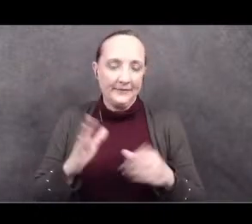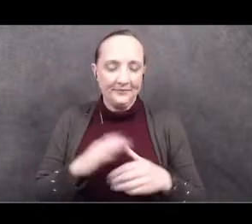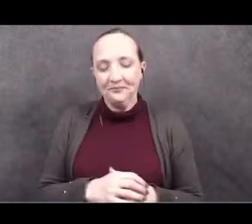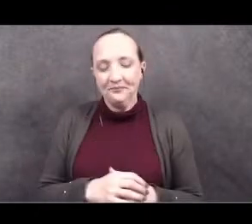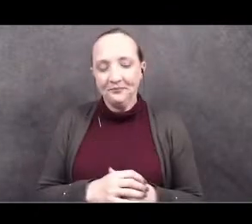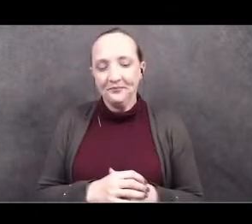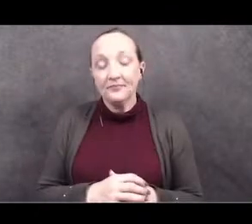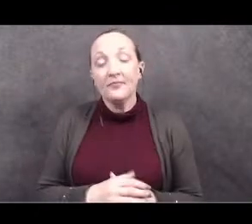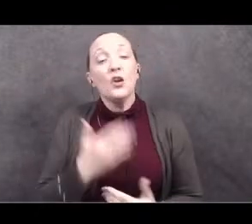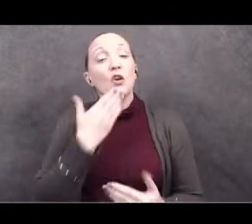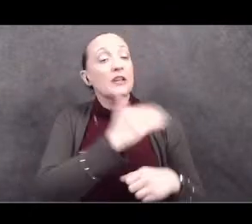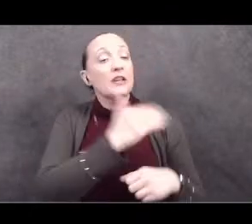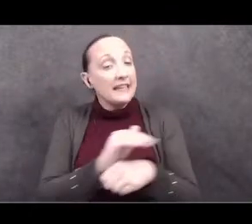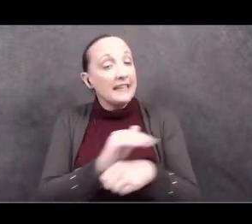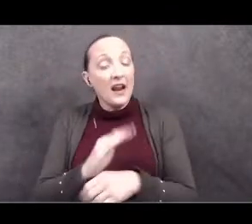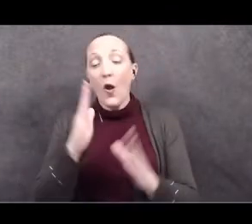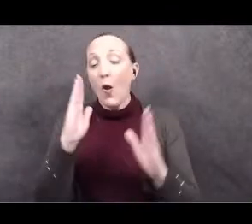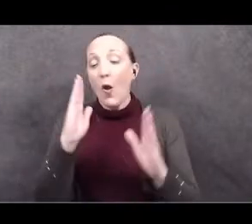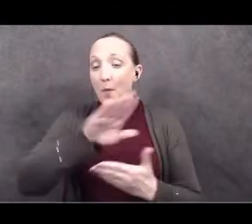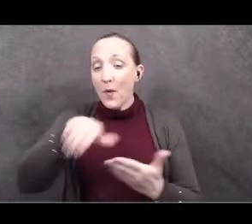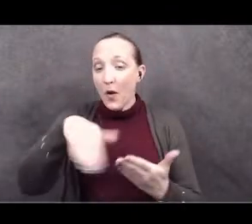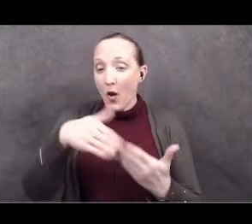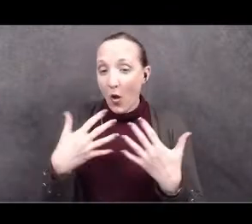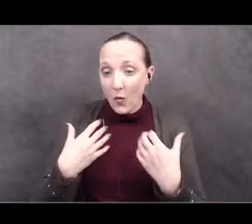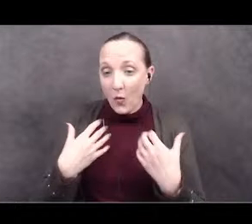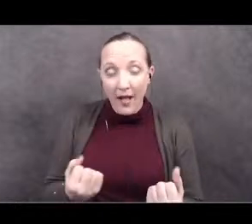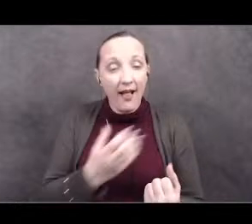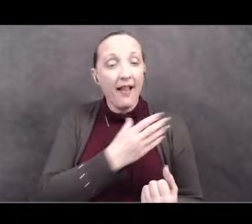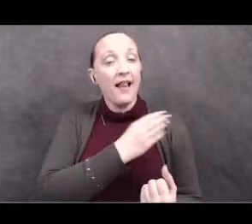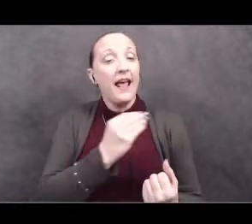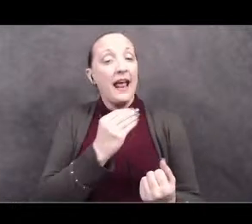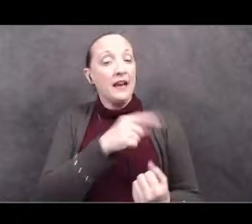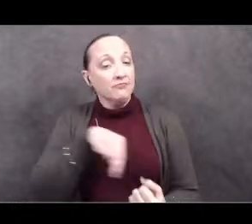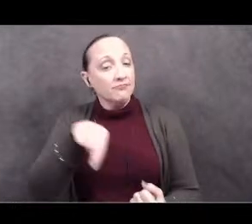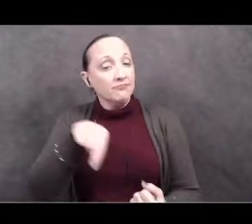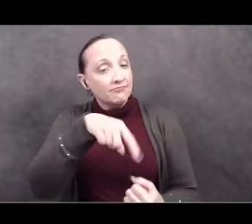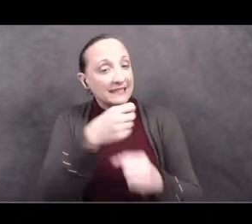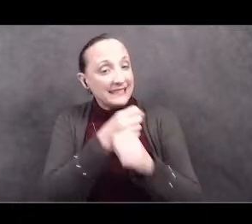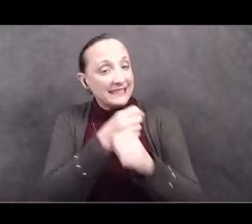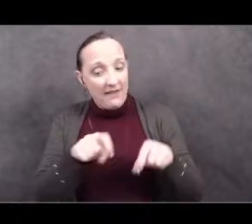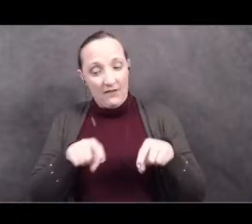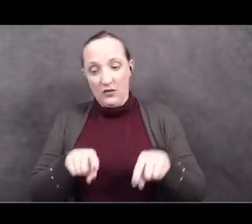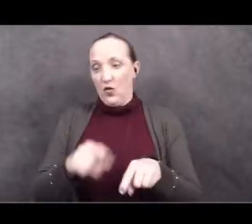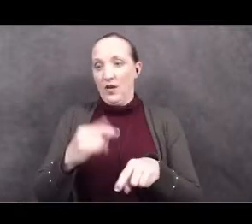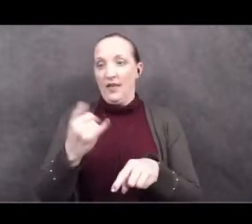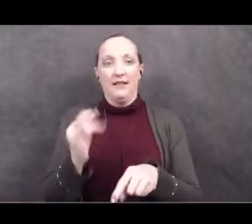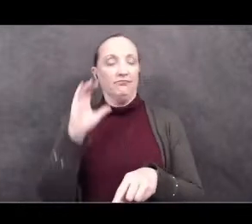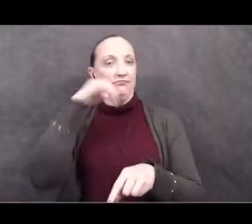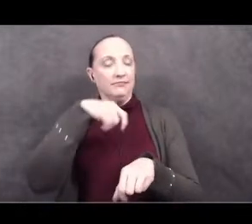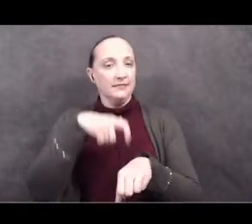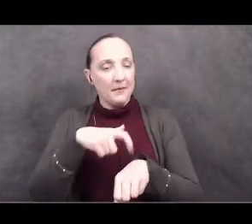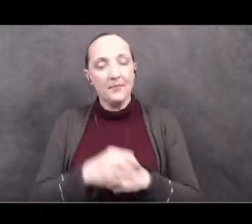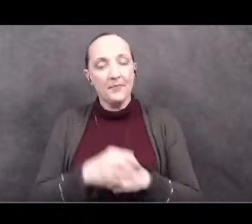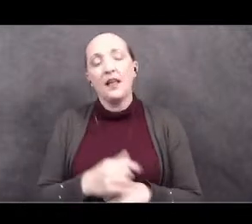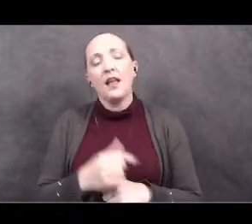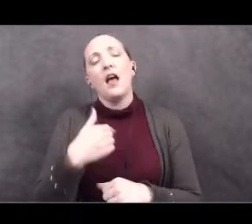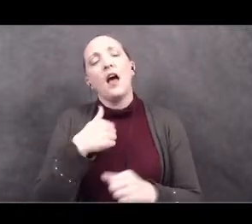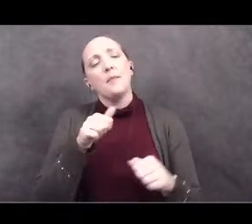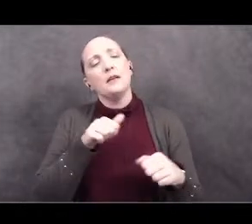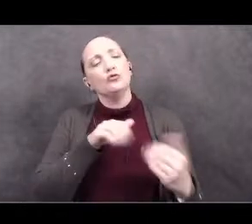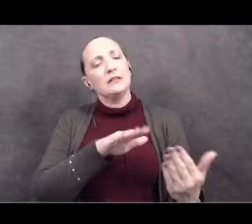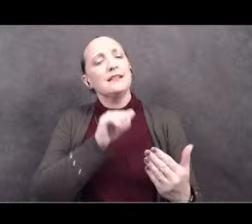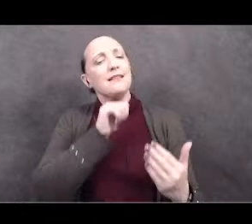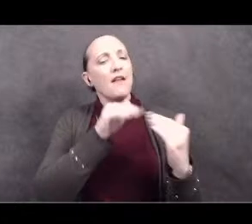all is well and everyone has remained saf during these unprecedented times I am addressing once again the unfair practices of our safety